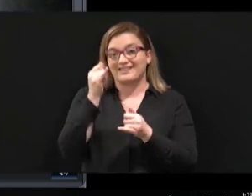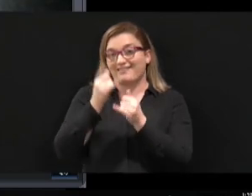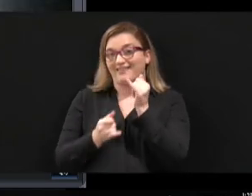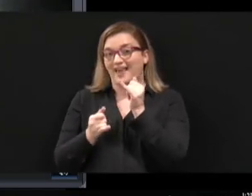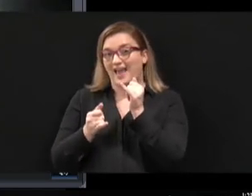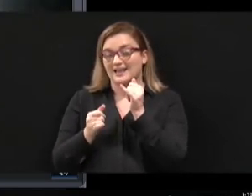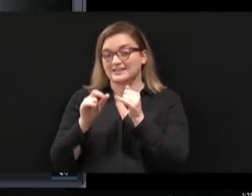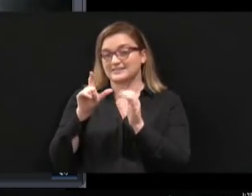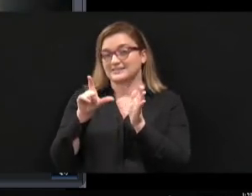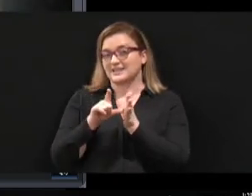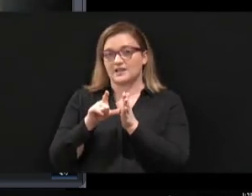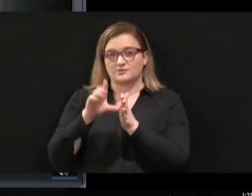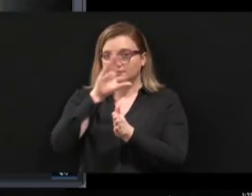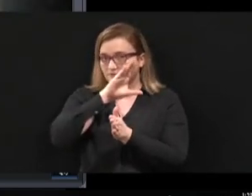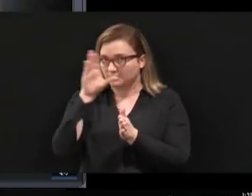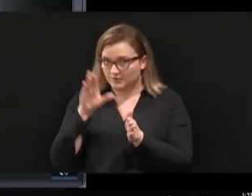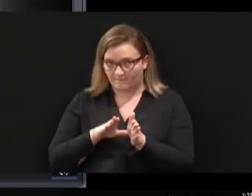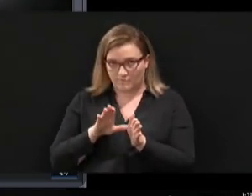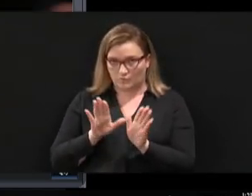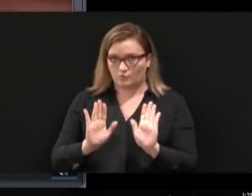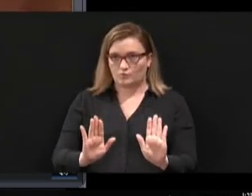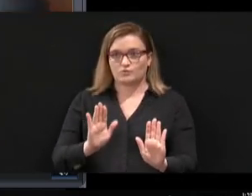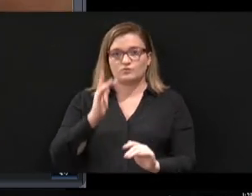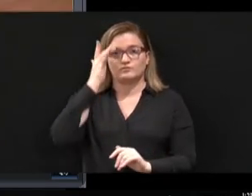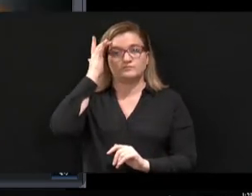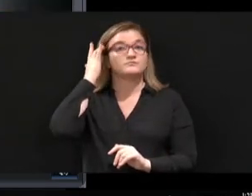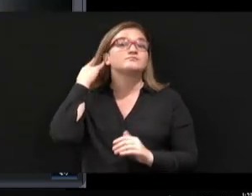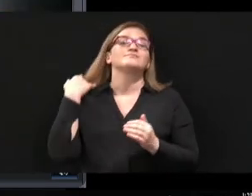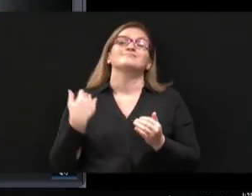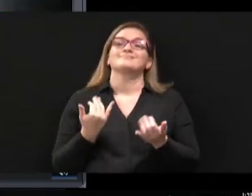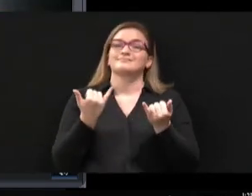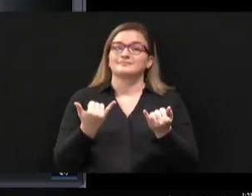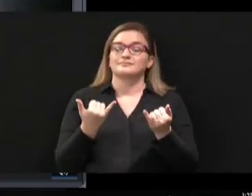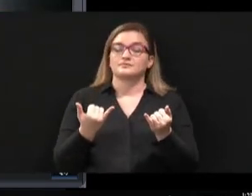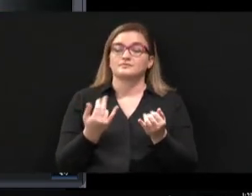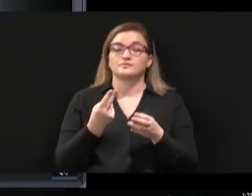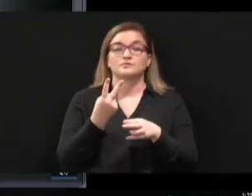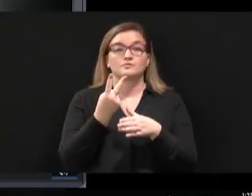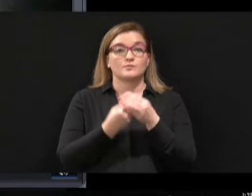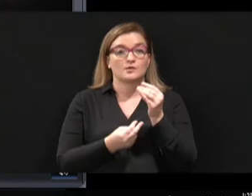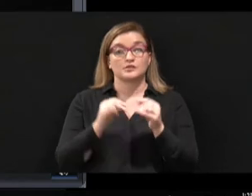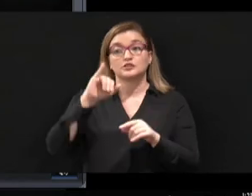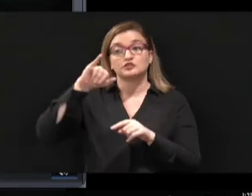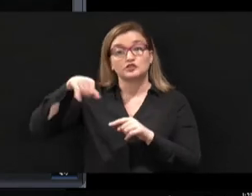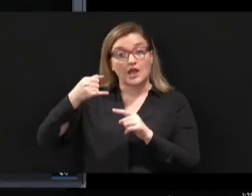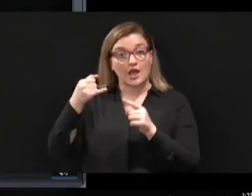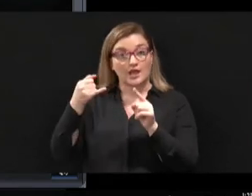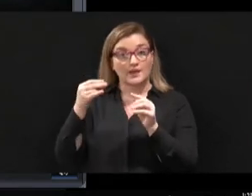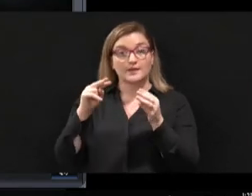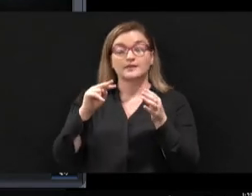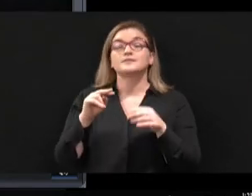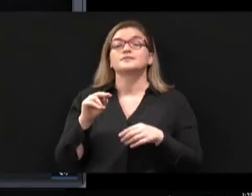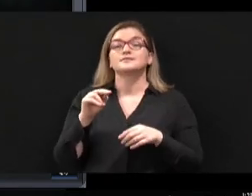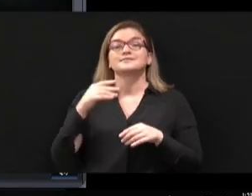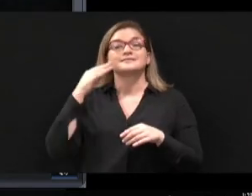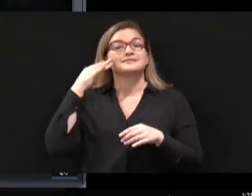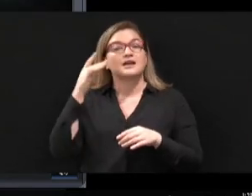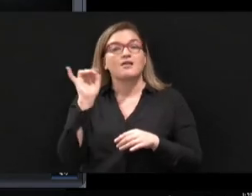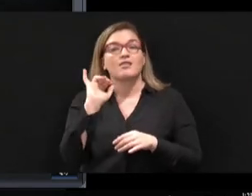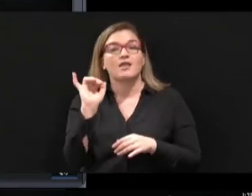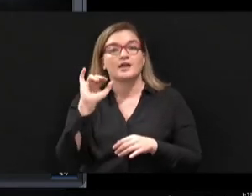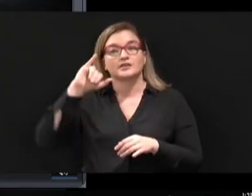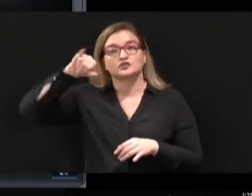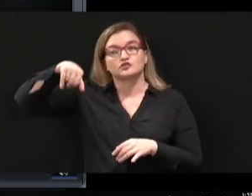letter. Okay, so let's do the two of them now. J. And then I'm going to do this for the rule.